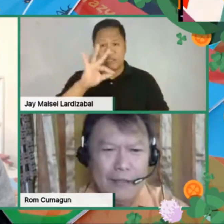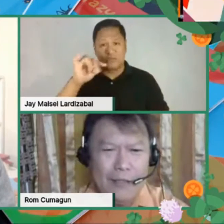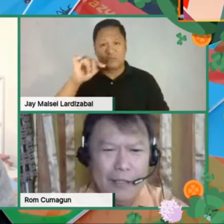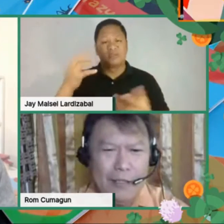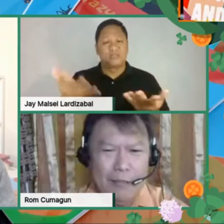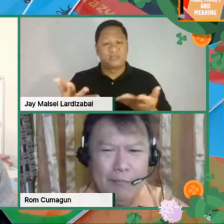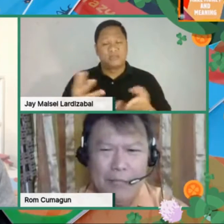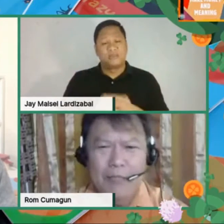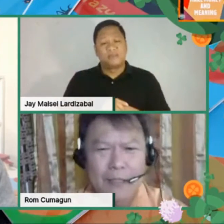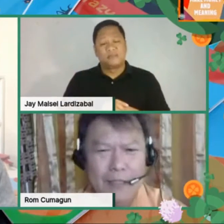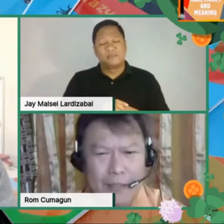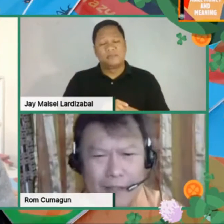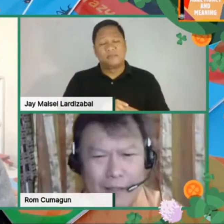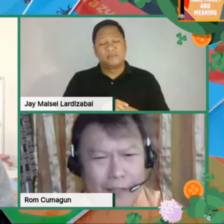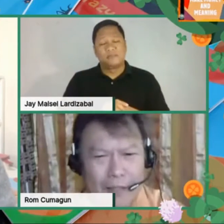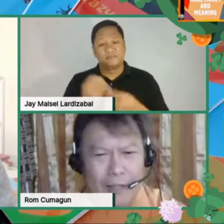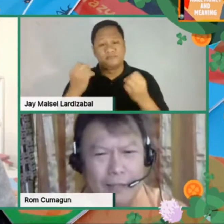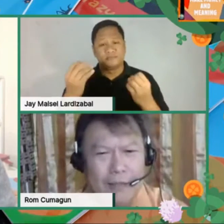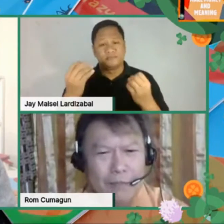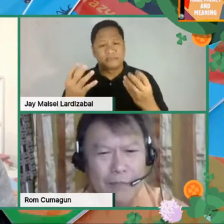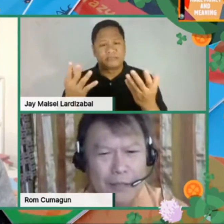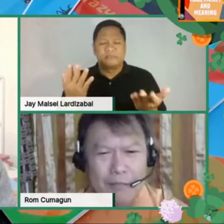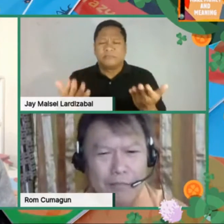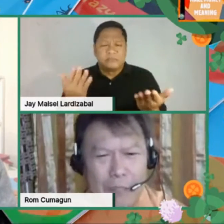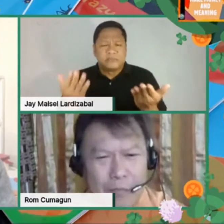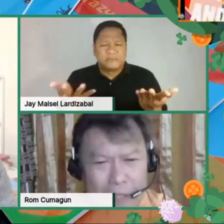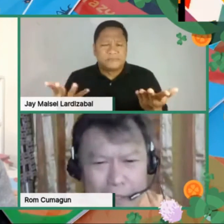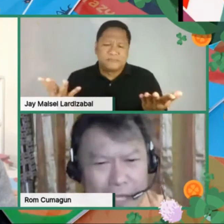are, maybe